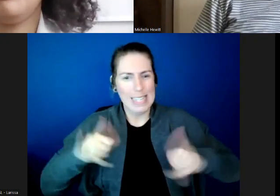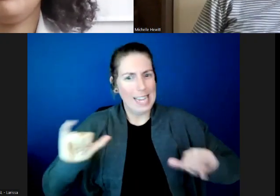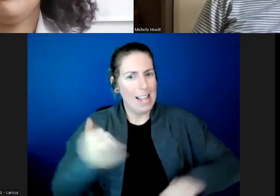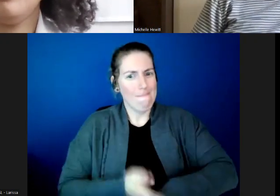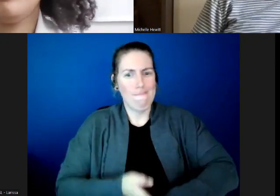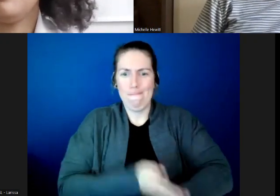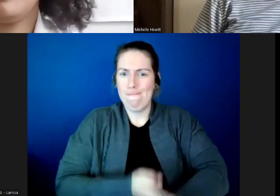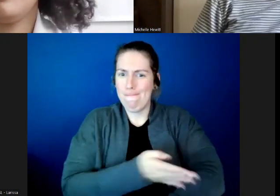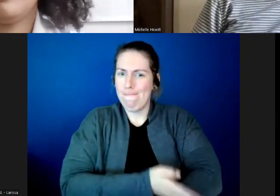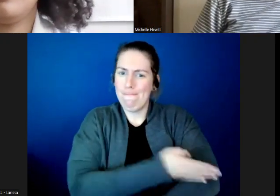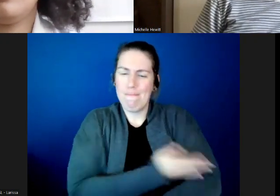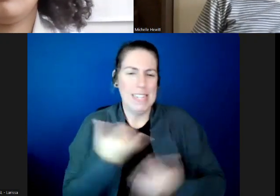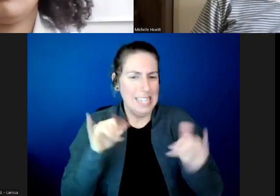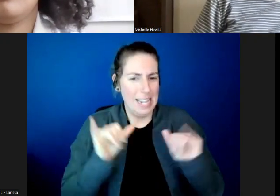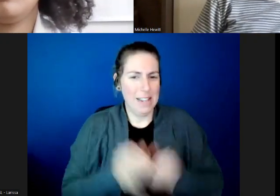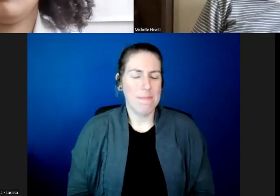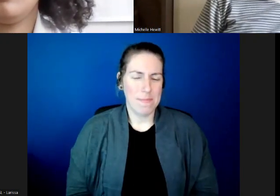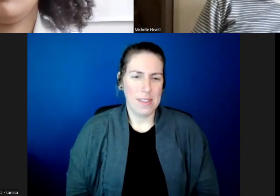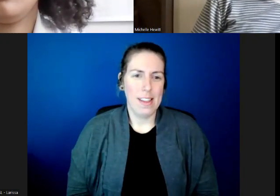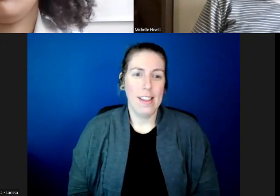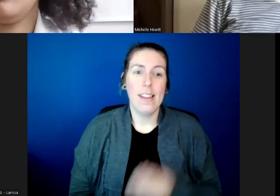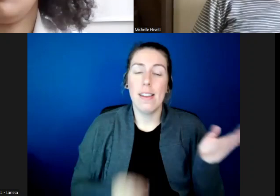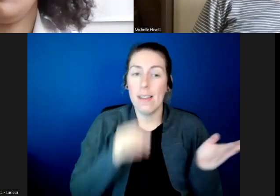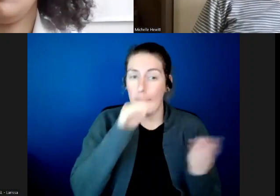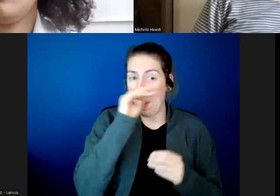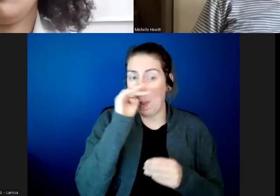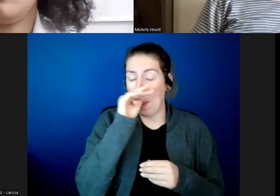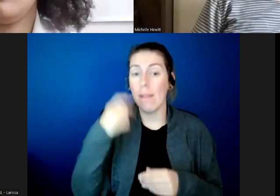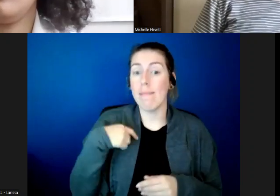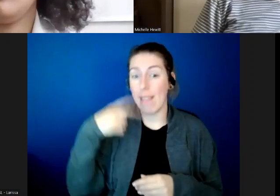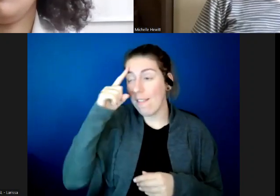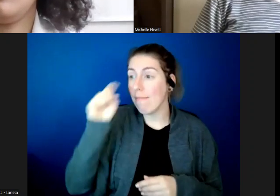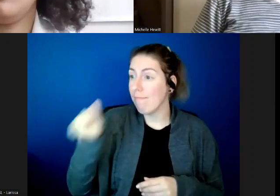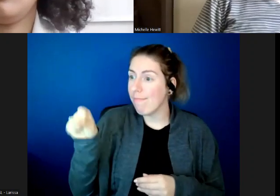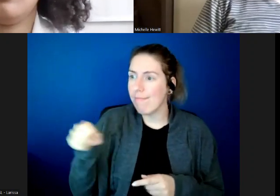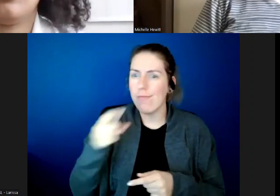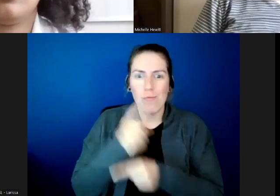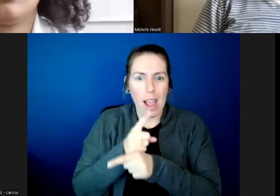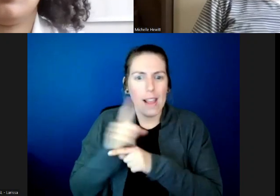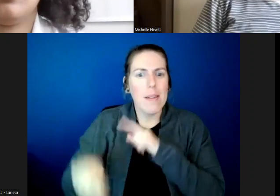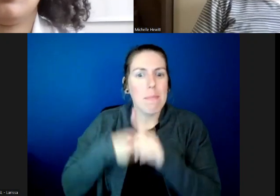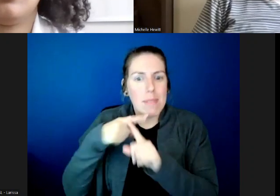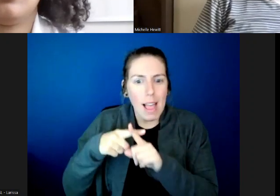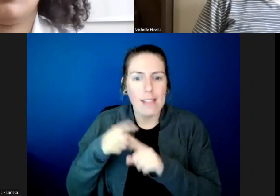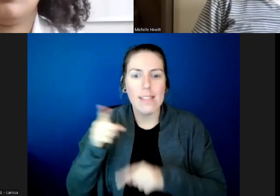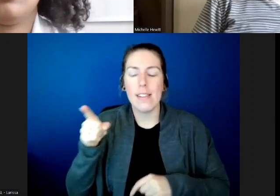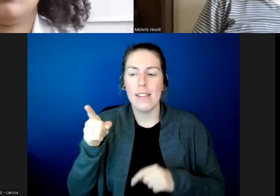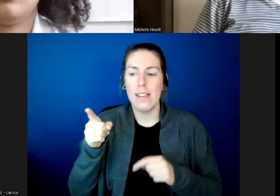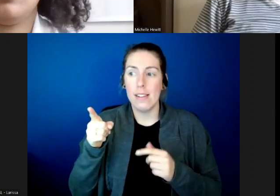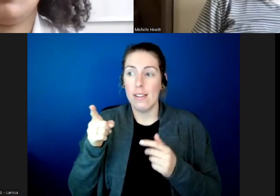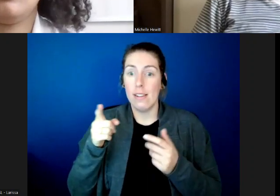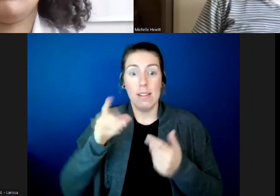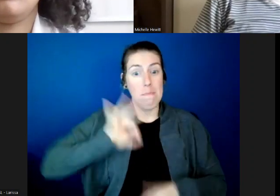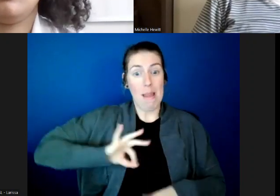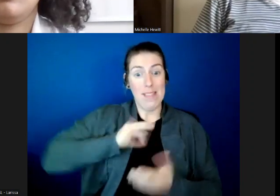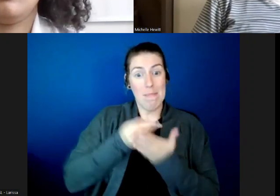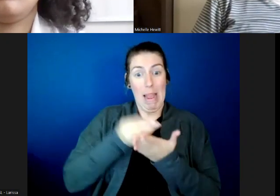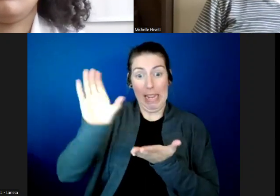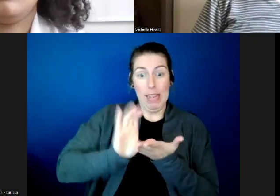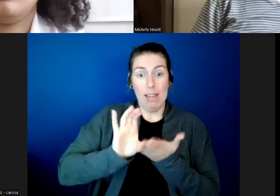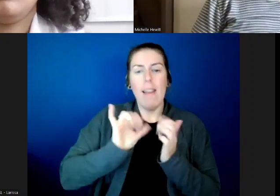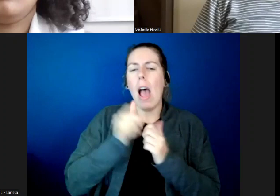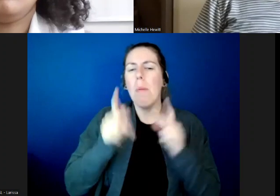I think it also keys into that piece of how people are able to access benefits, right?